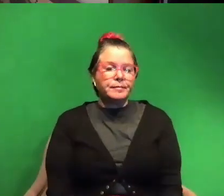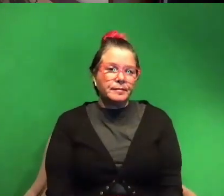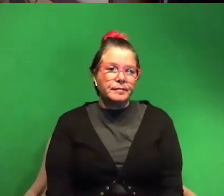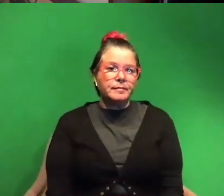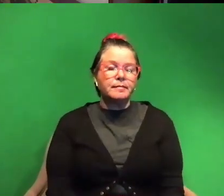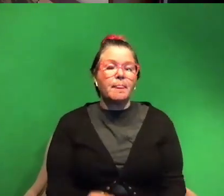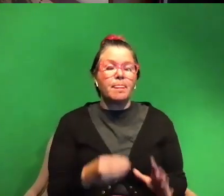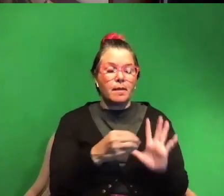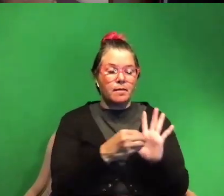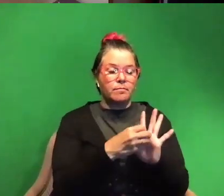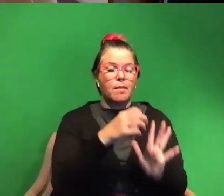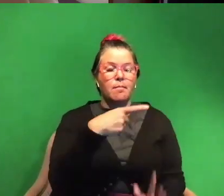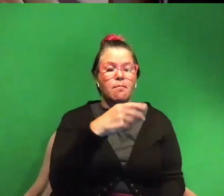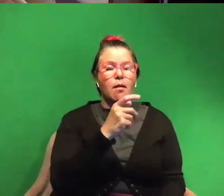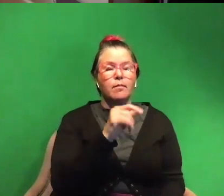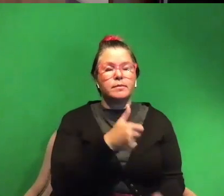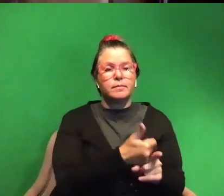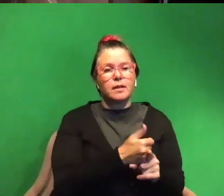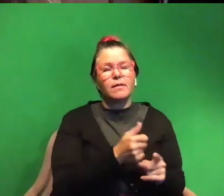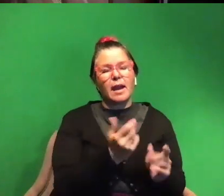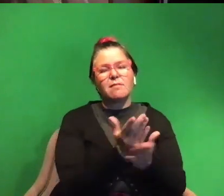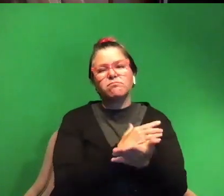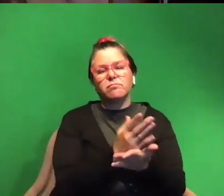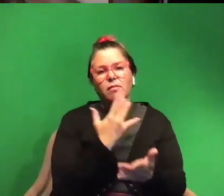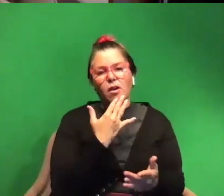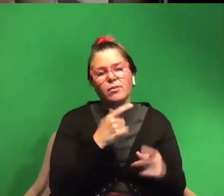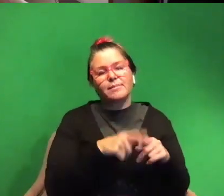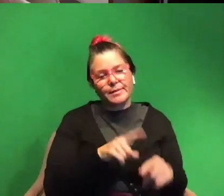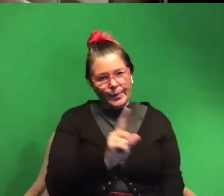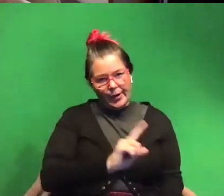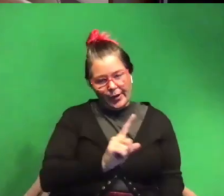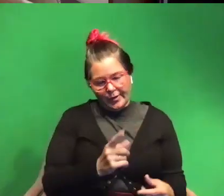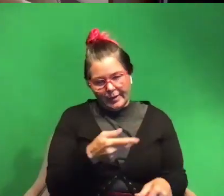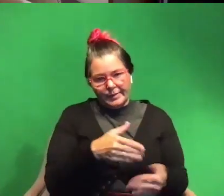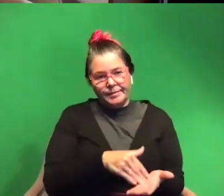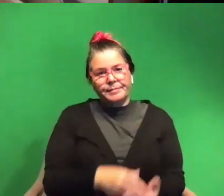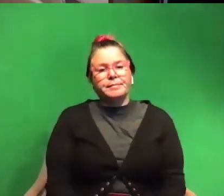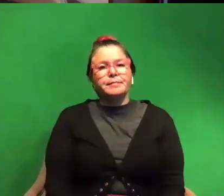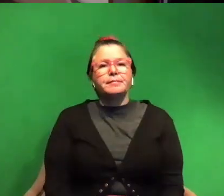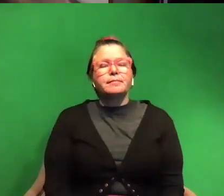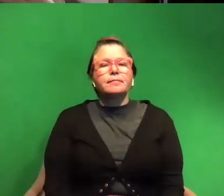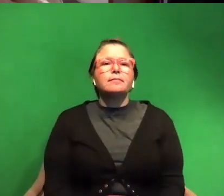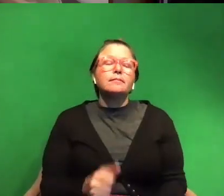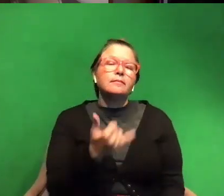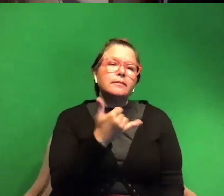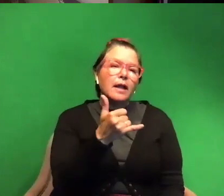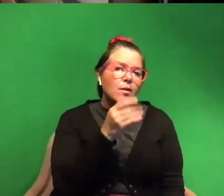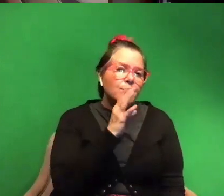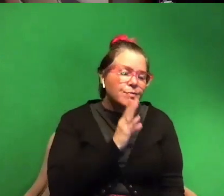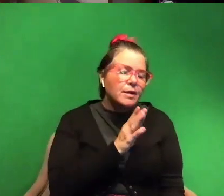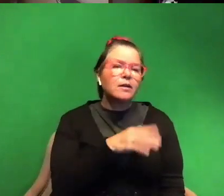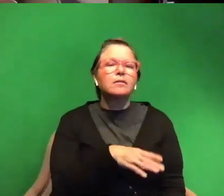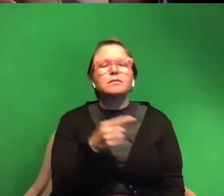polyps themselves can have a range of colors, and that also depends on where you are. So they can be yellow to brown, they can